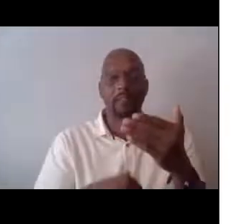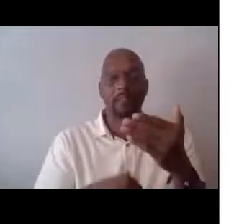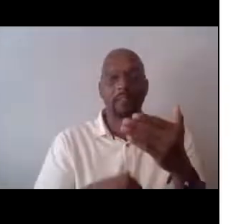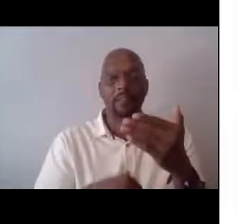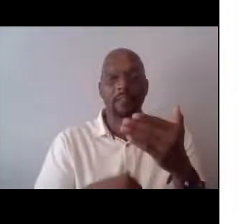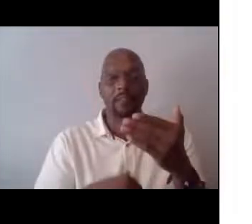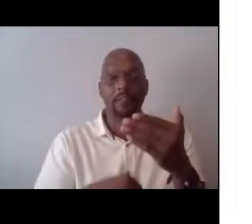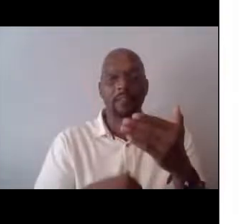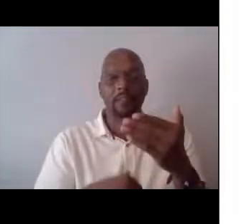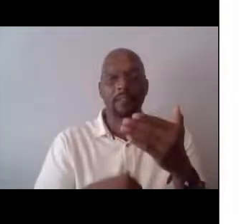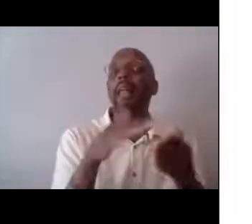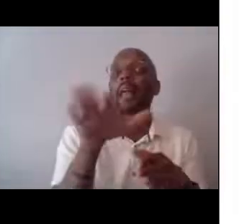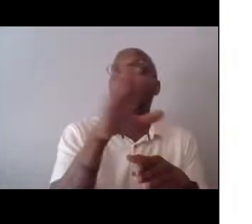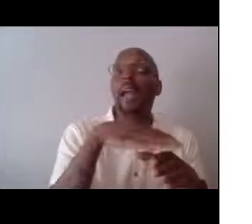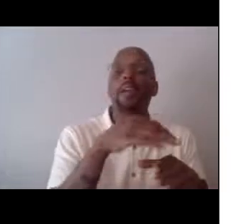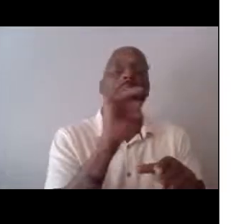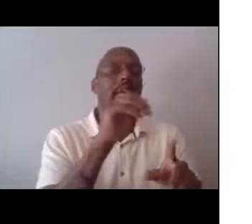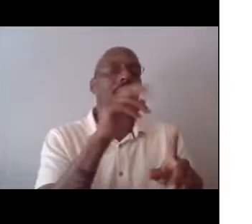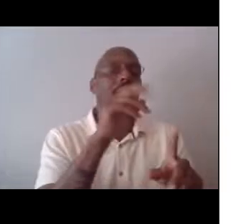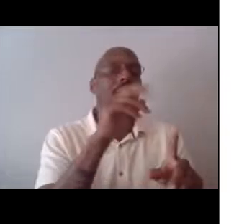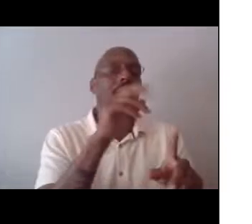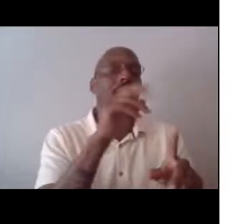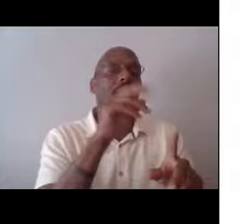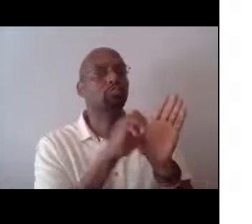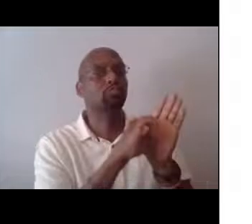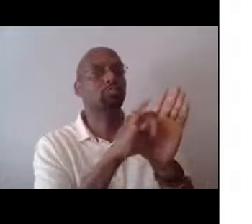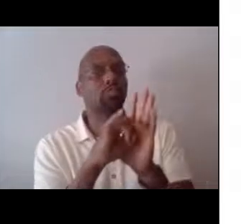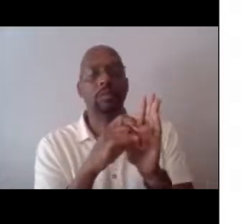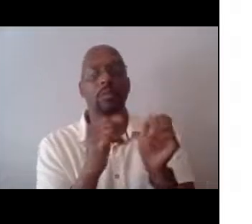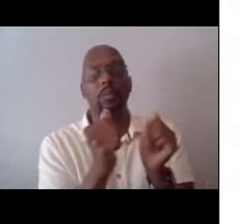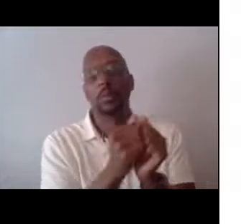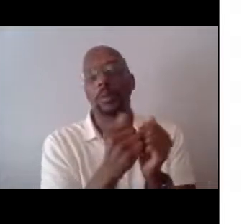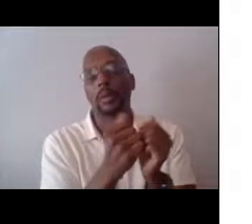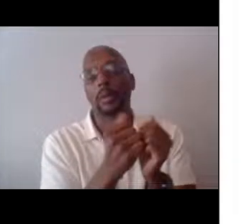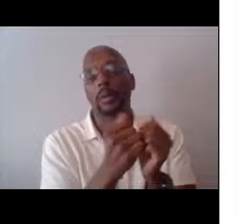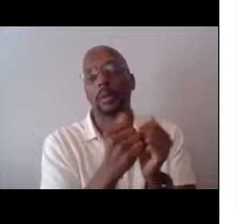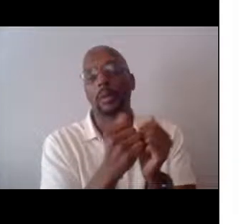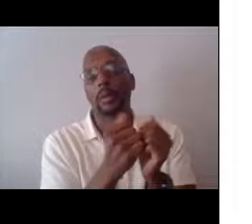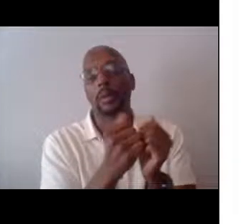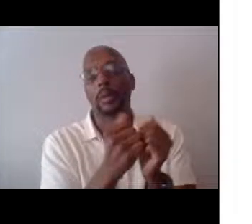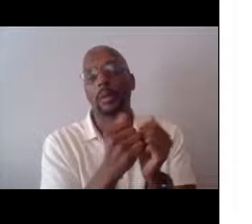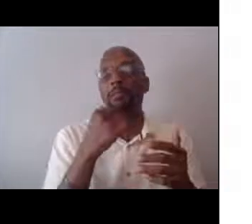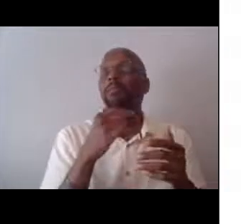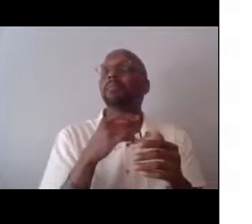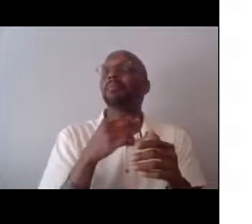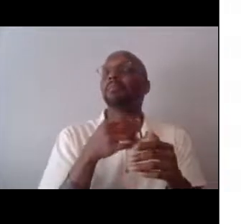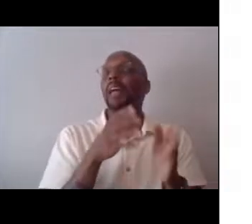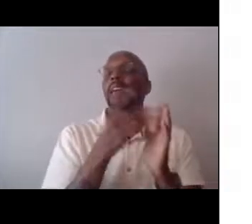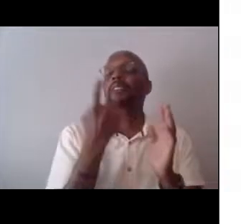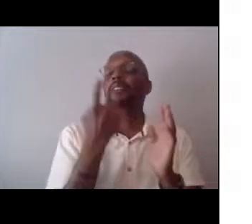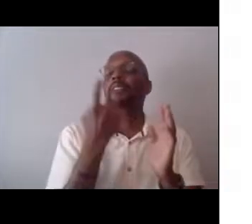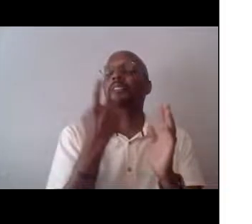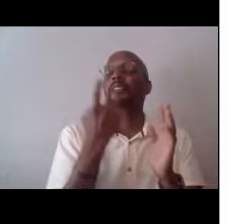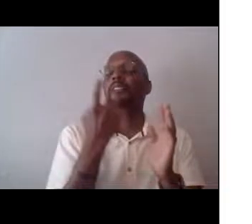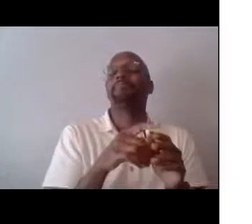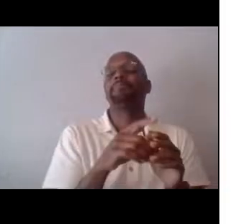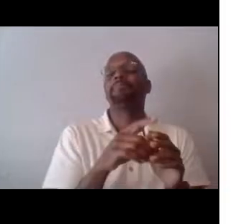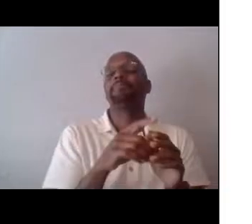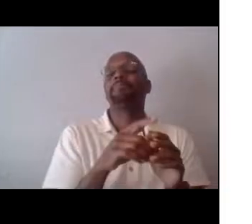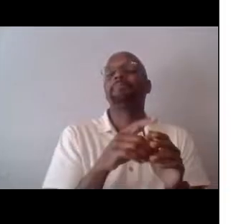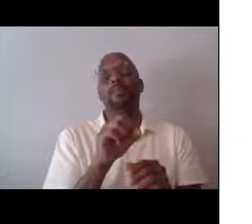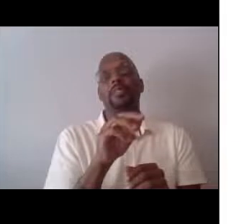does the applicant represent in California? We asked their demographic identities in a variety of areas. We asked them to